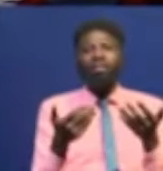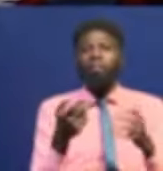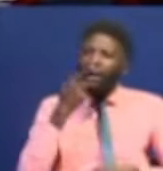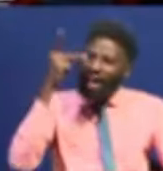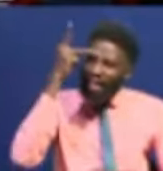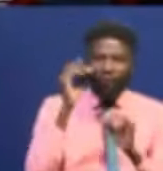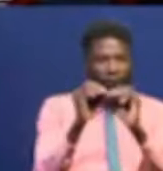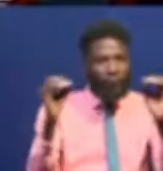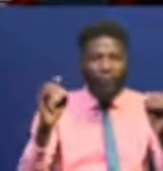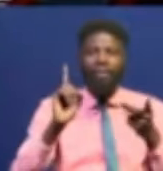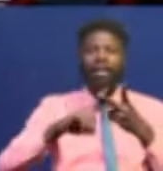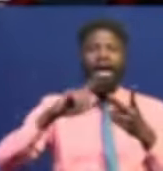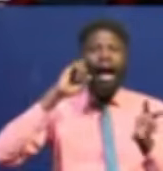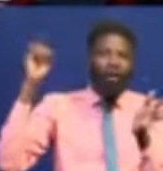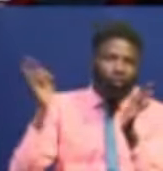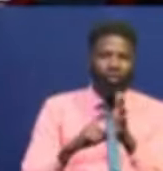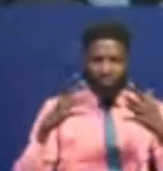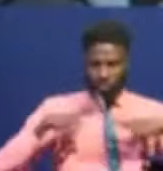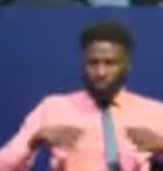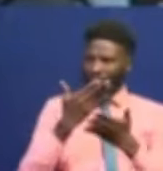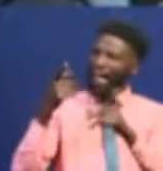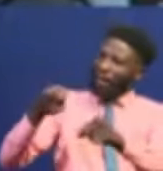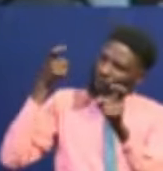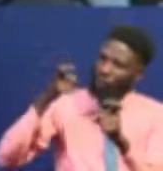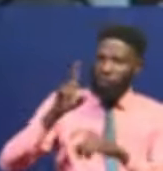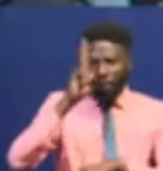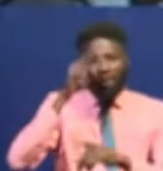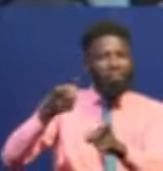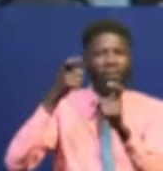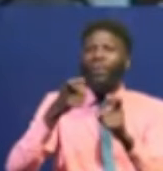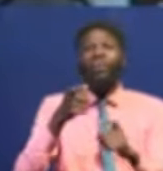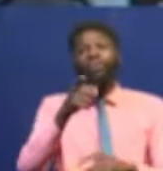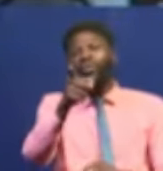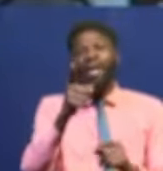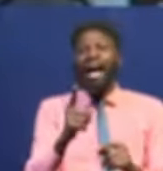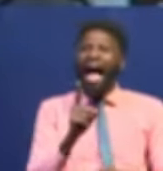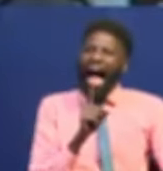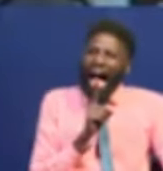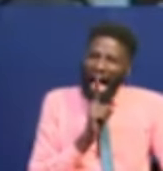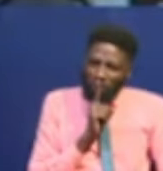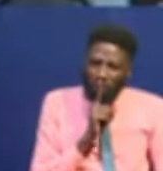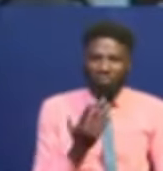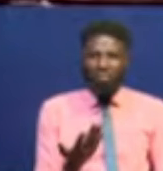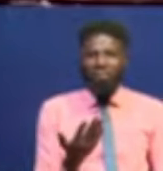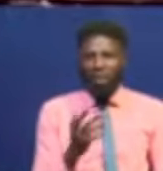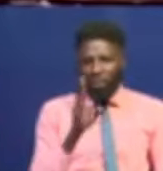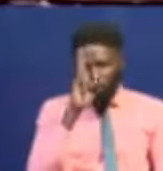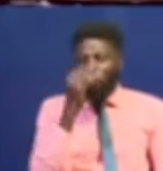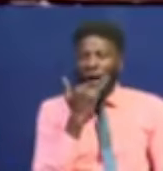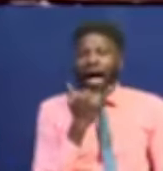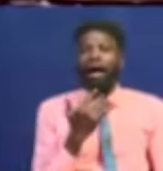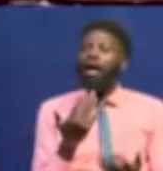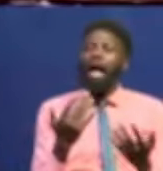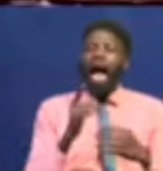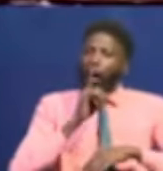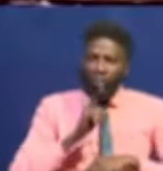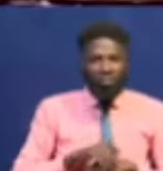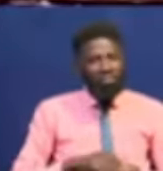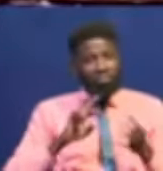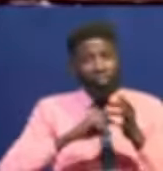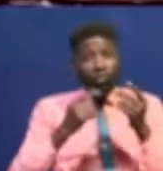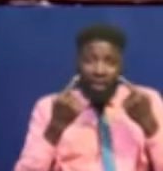They haven't heard you acknowledge that there were people who were shot by police in circumstances that did not warrant that. Are you saying you haven't